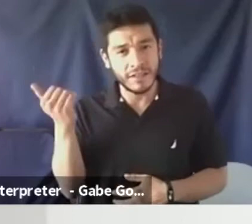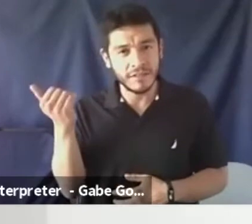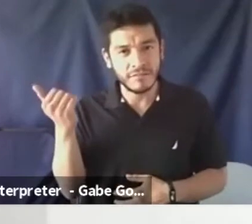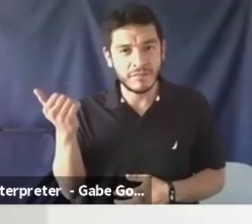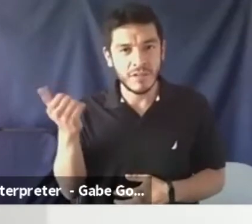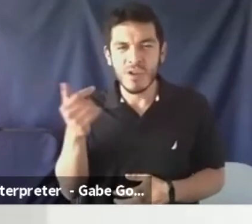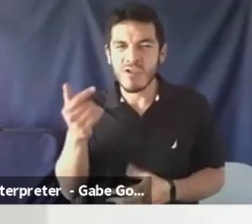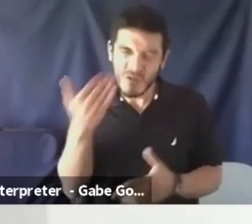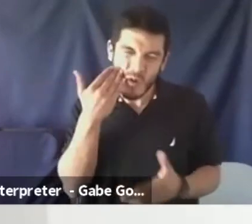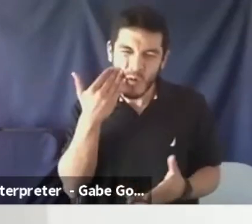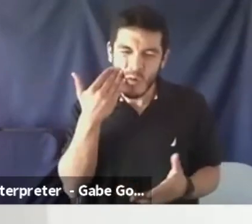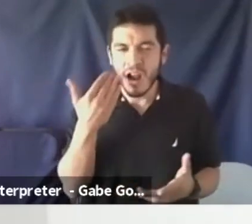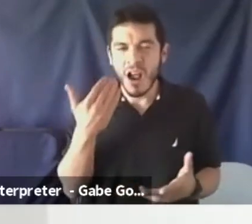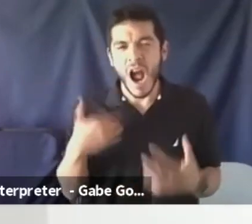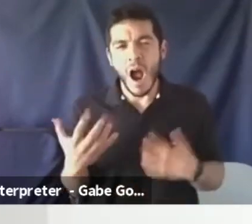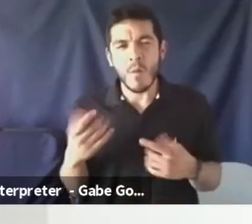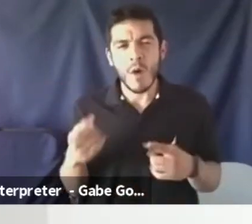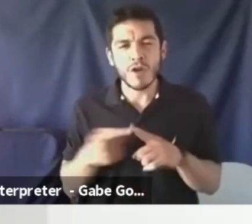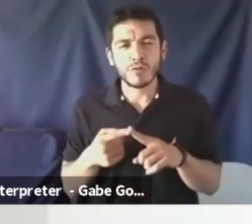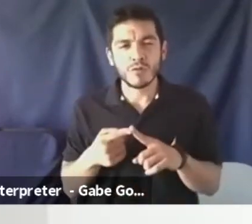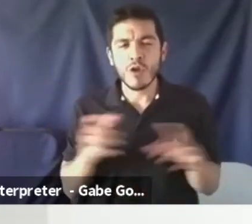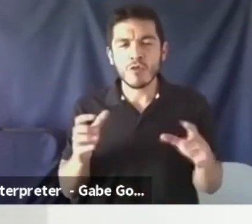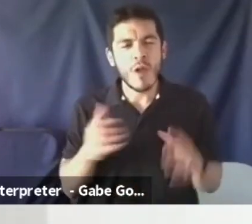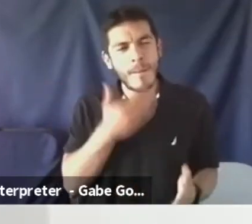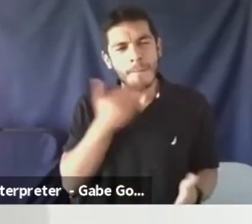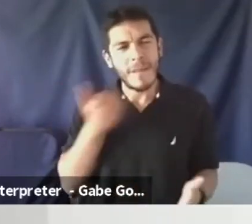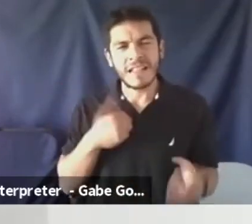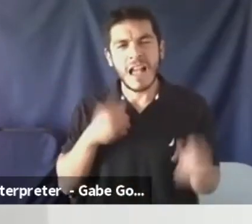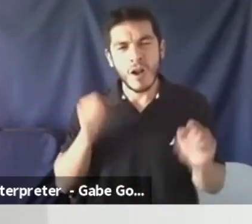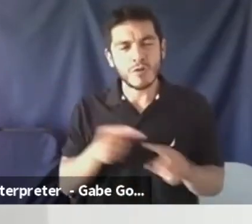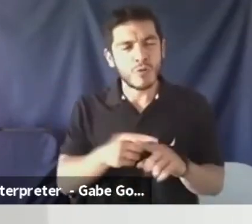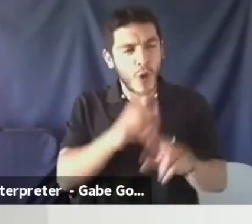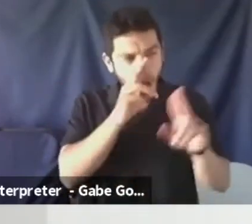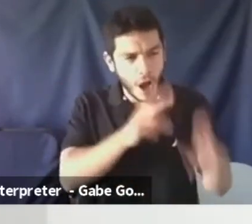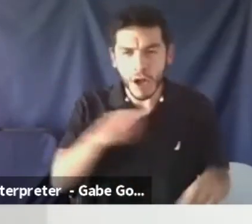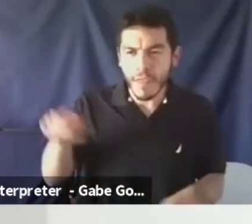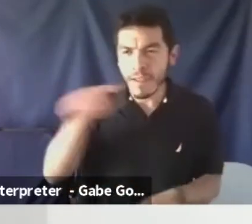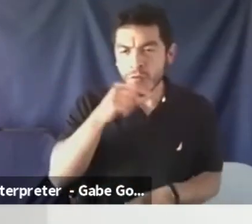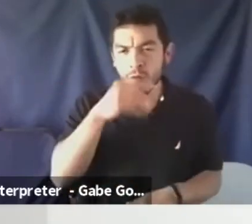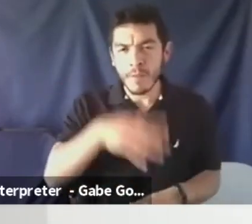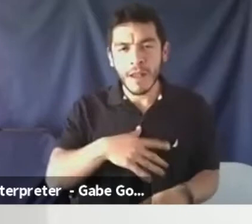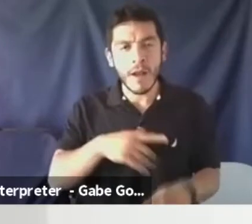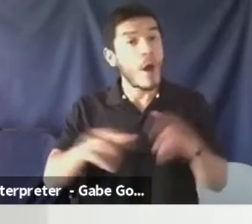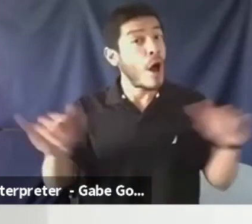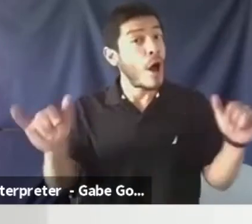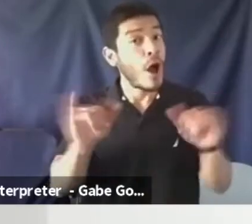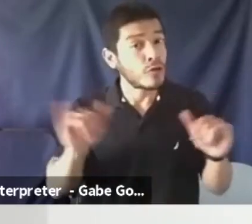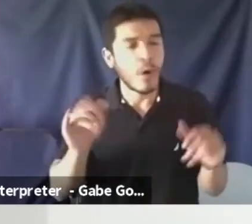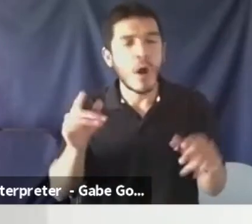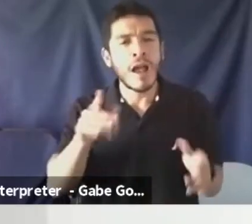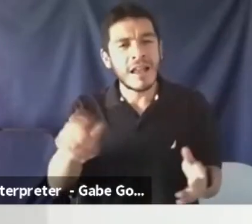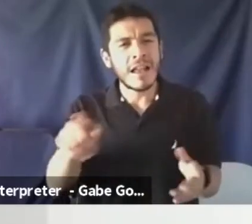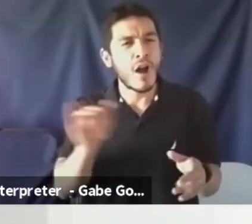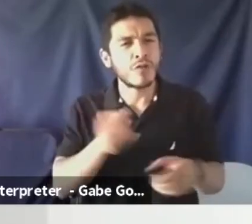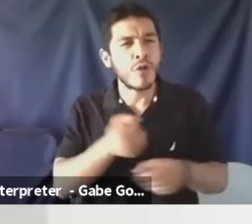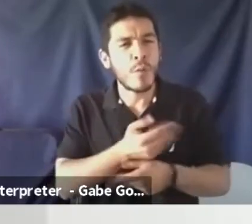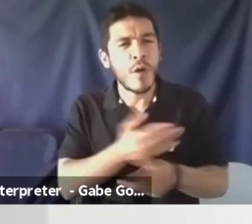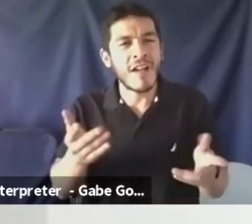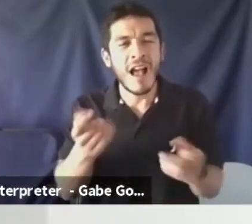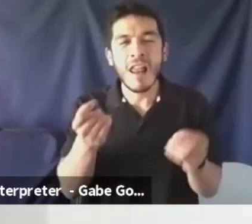want to do, or I wanted to do as best I could to honor these women, but it also provided, I think, a little bit